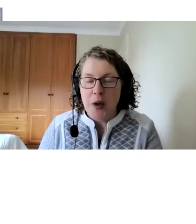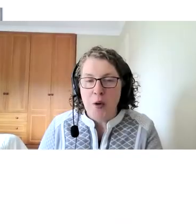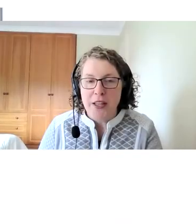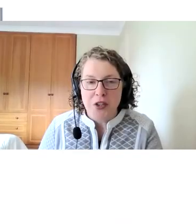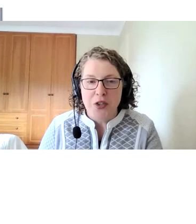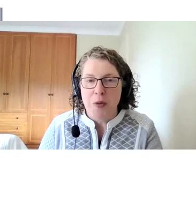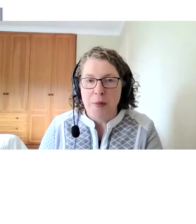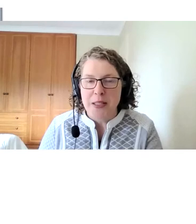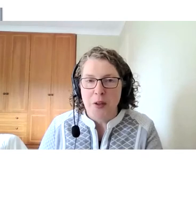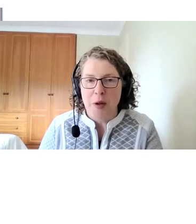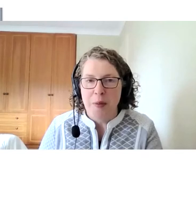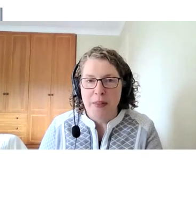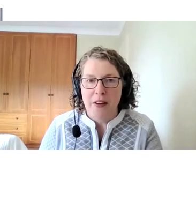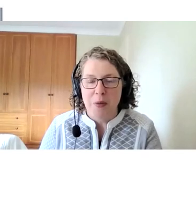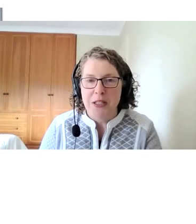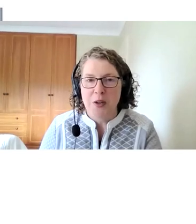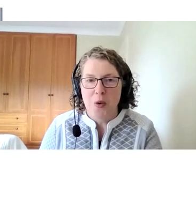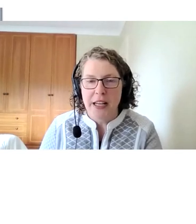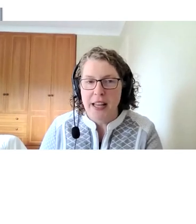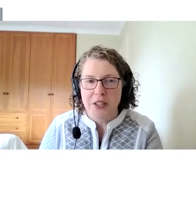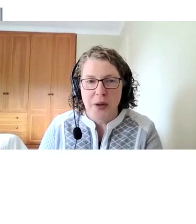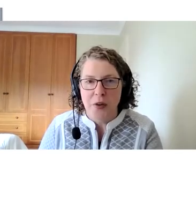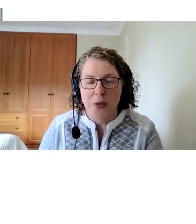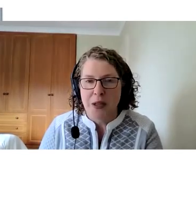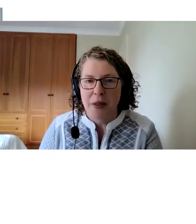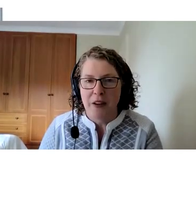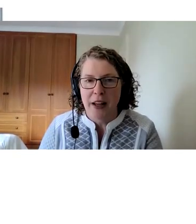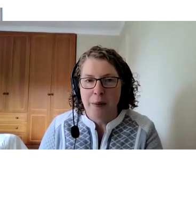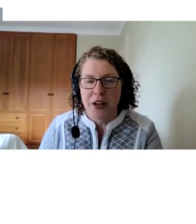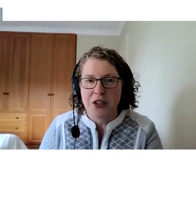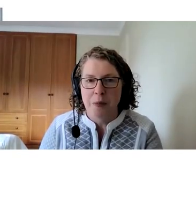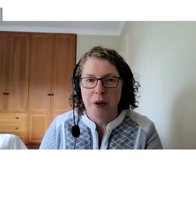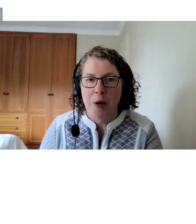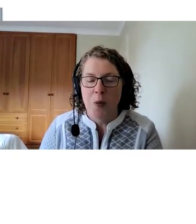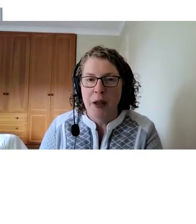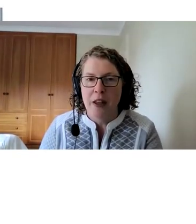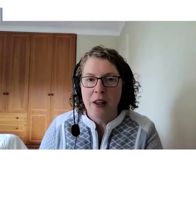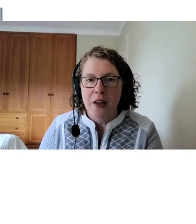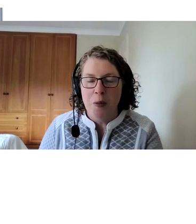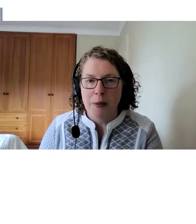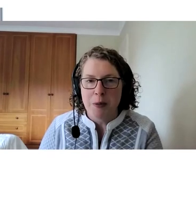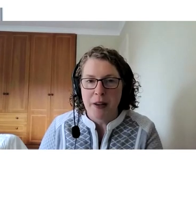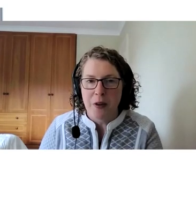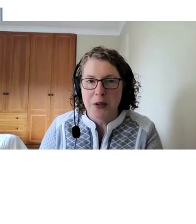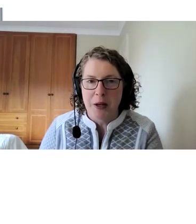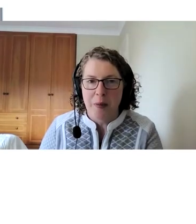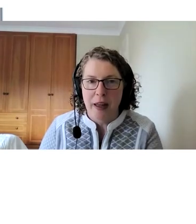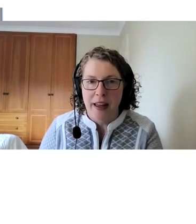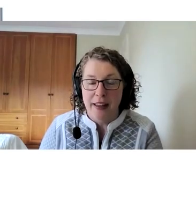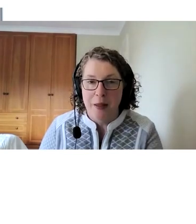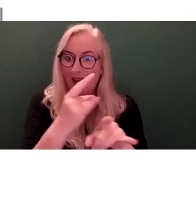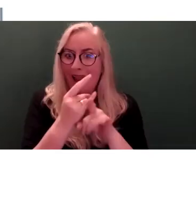few questions, you probably saw them come in there, that we didn't quite get to. I know there was something on collaboration, but I'm hoping you'll be able to pick those